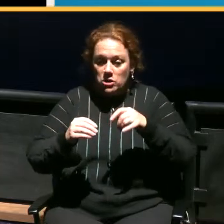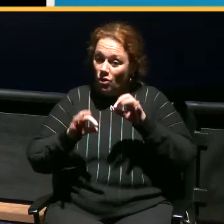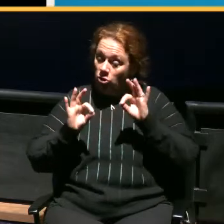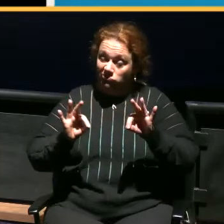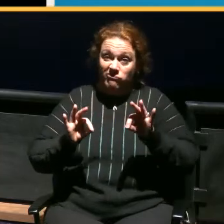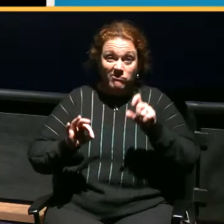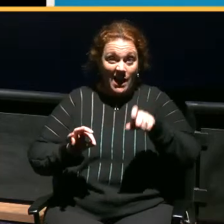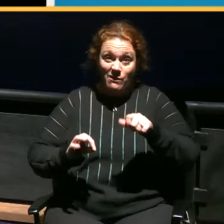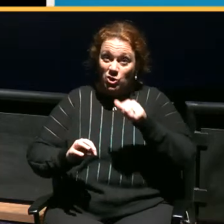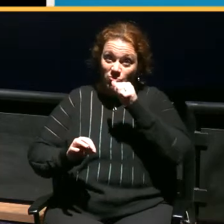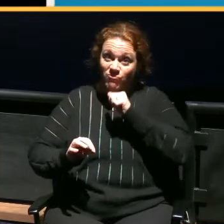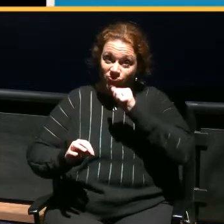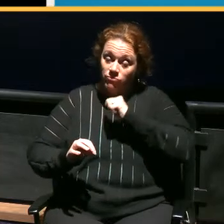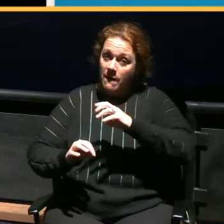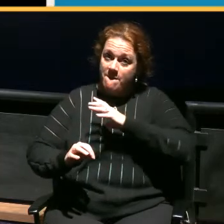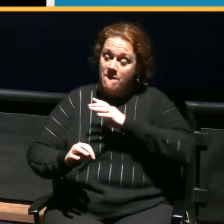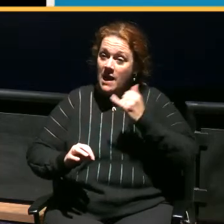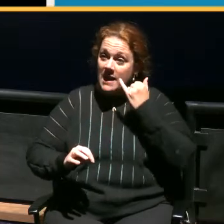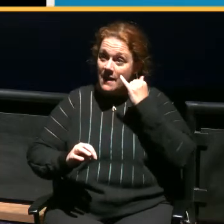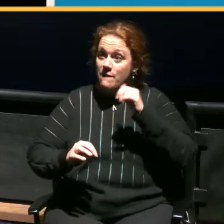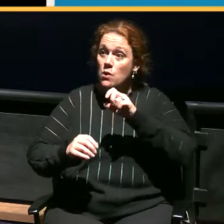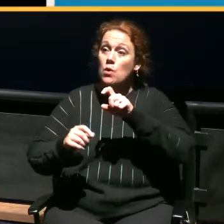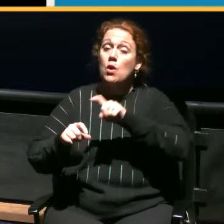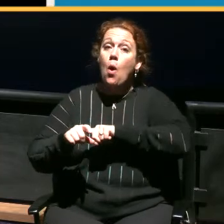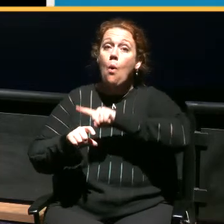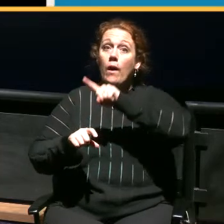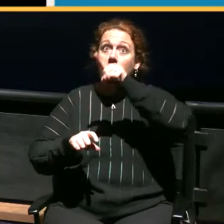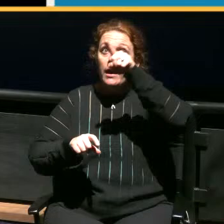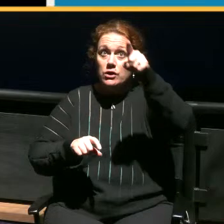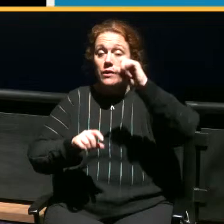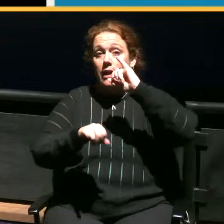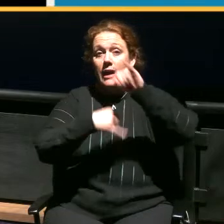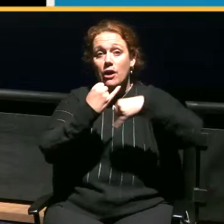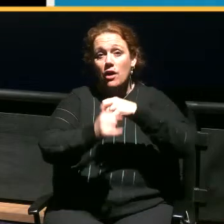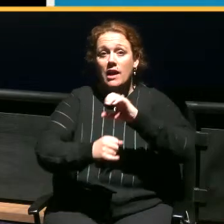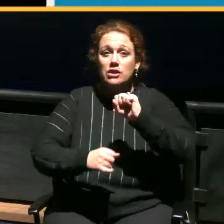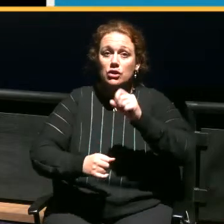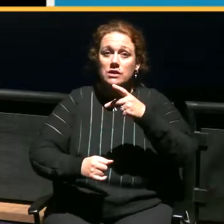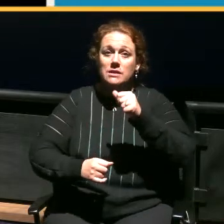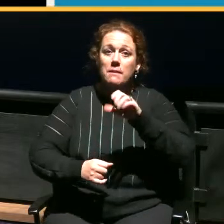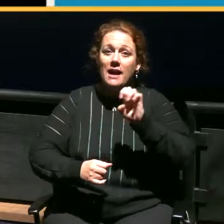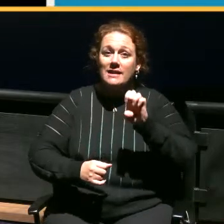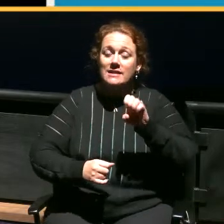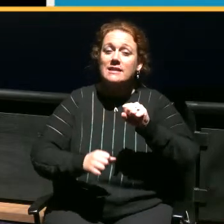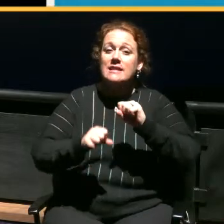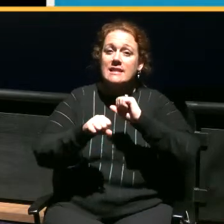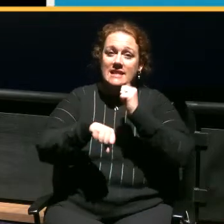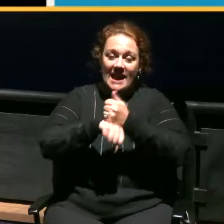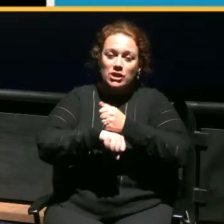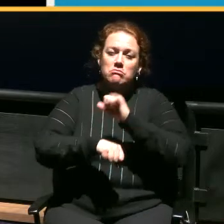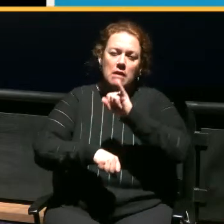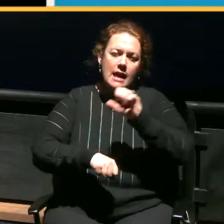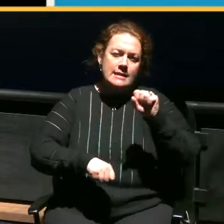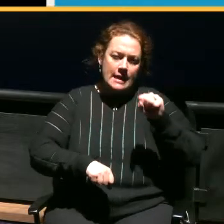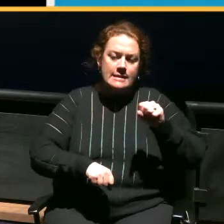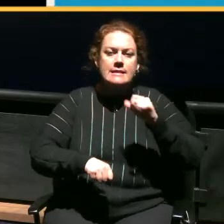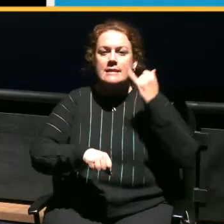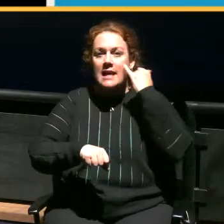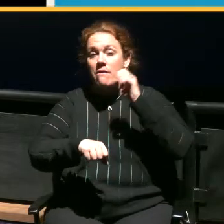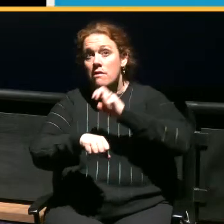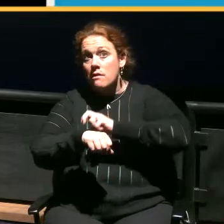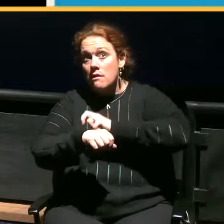just fine if you were going to the International Space Station, because if you are at the International Space Station and there's an issue with